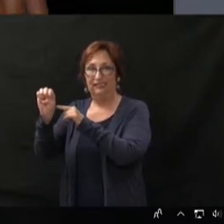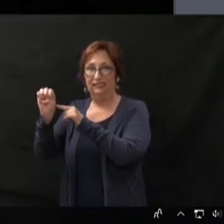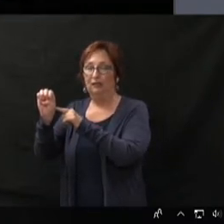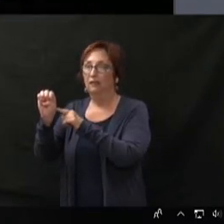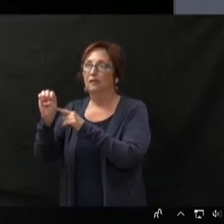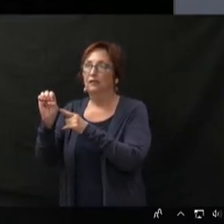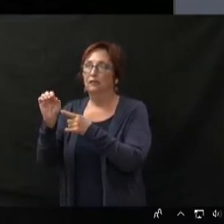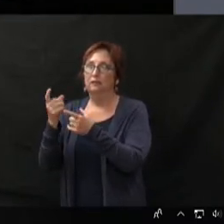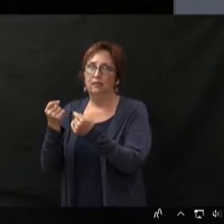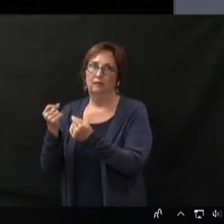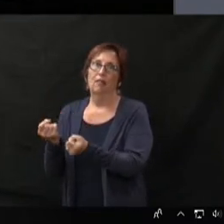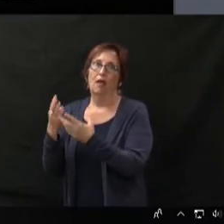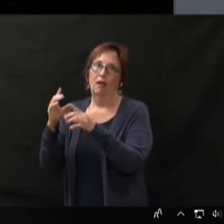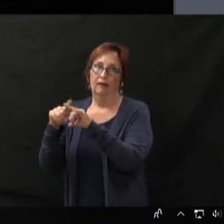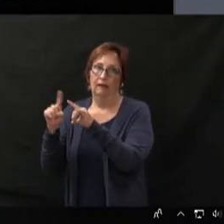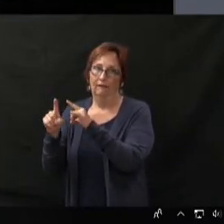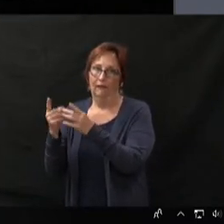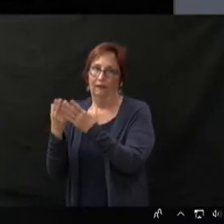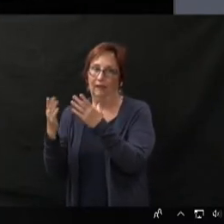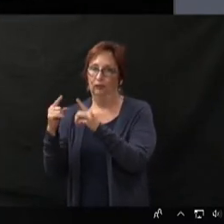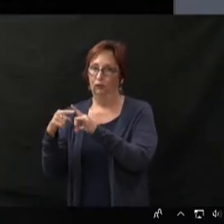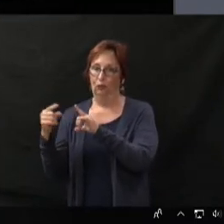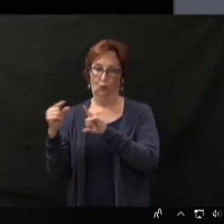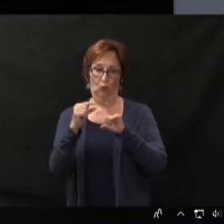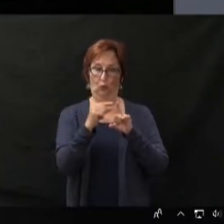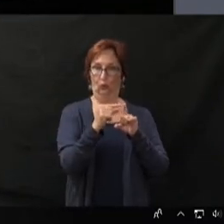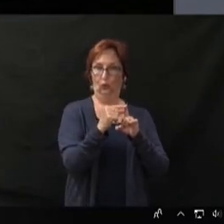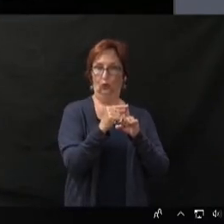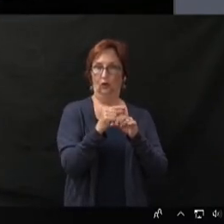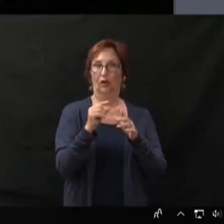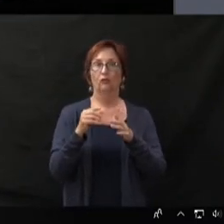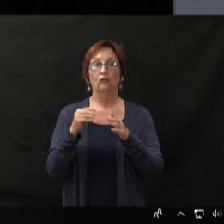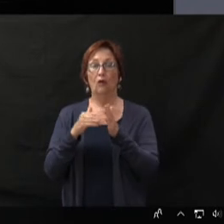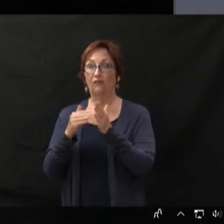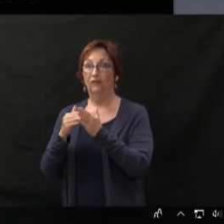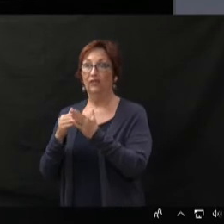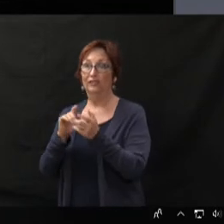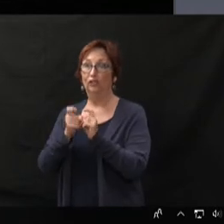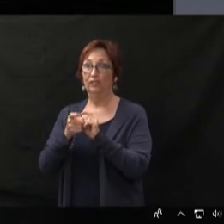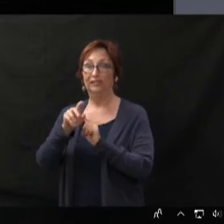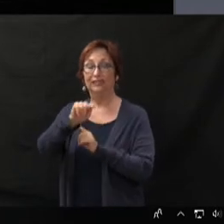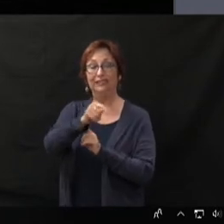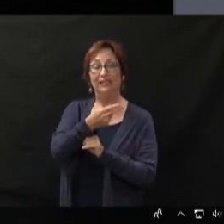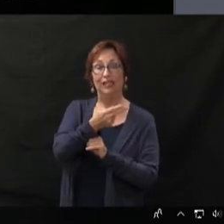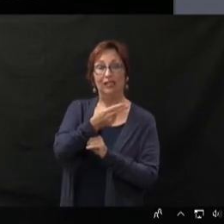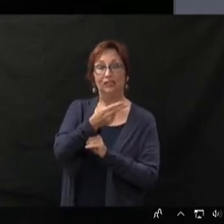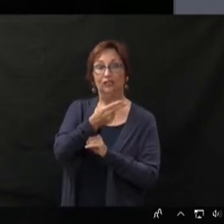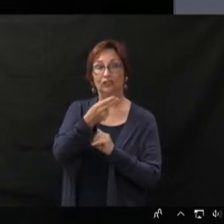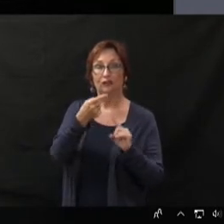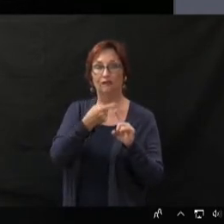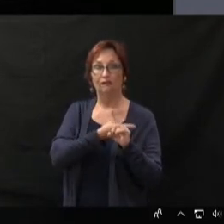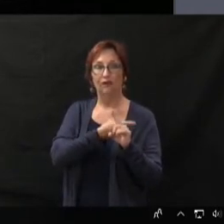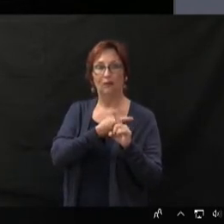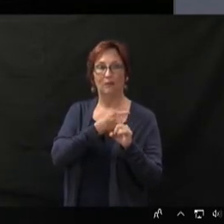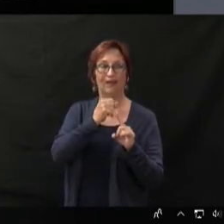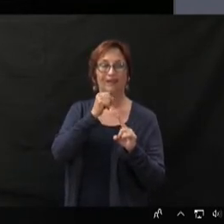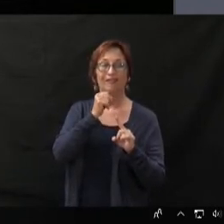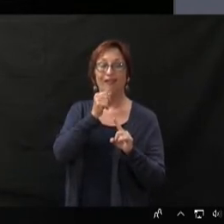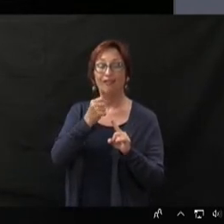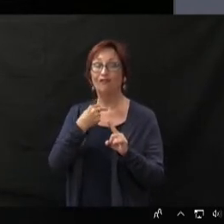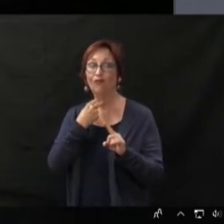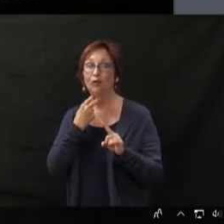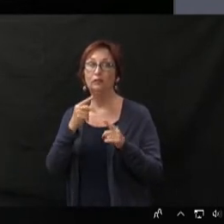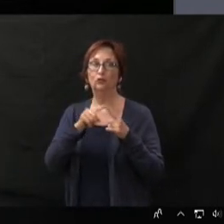different things, and it oftentimes just changes the TH to from an unvoiced to a voice, like